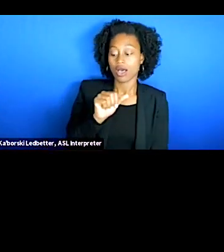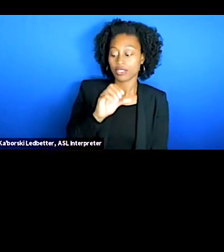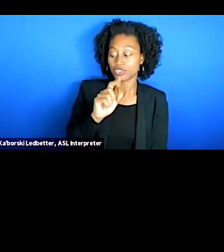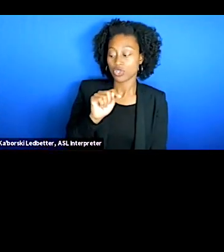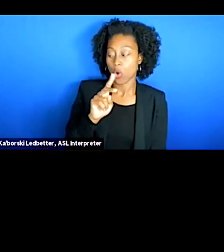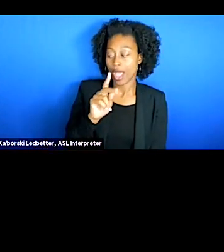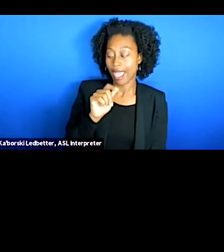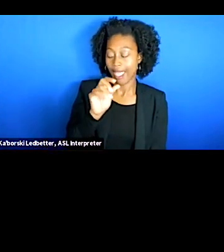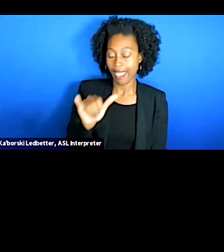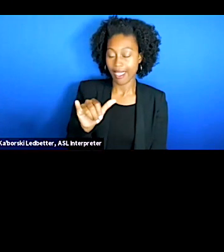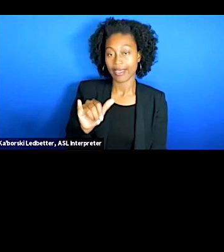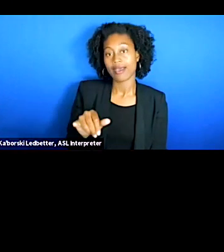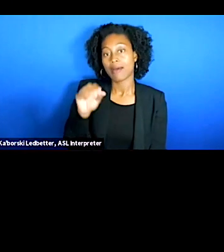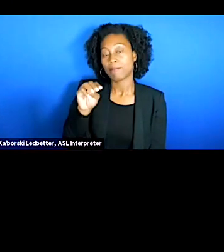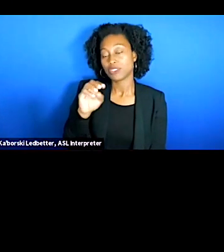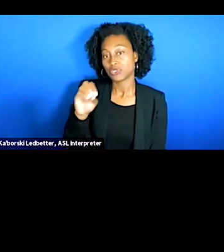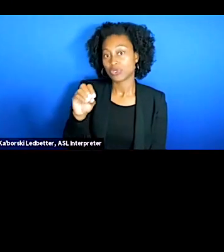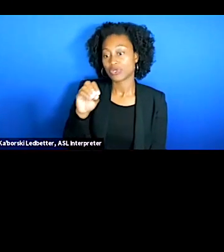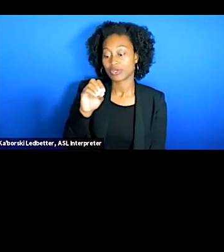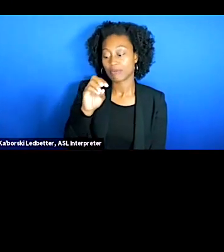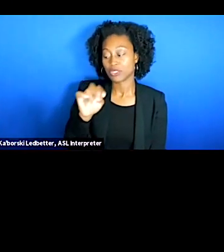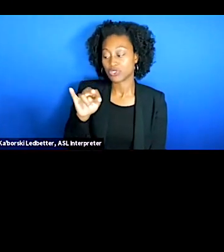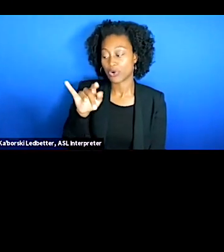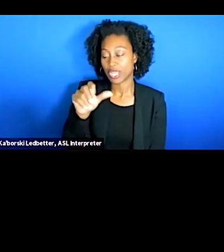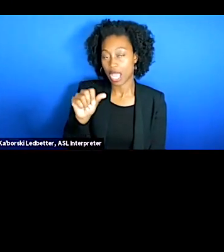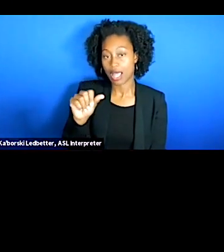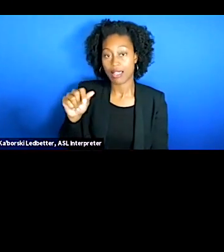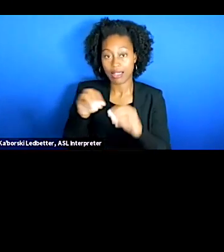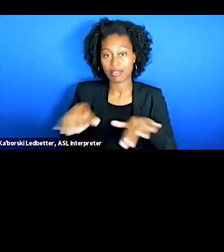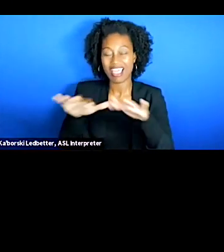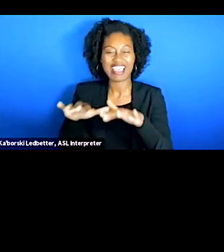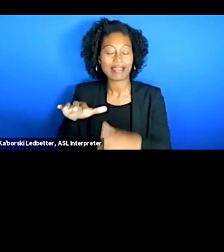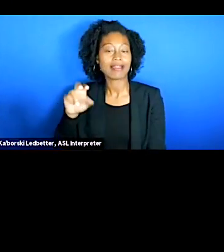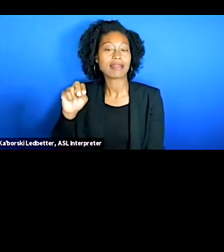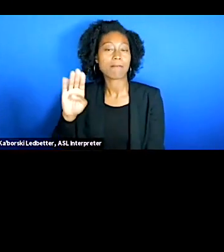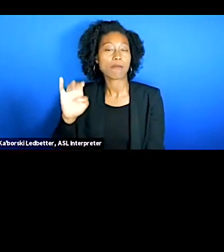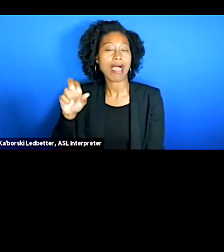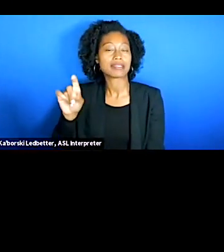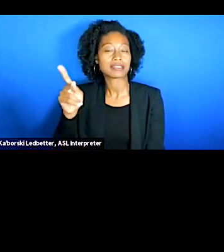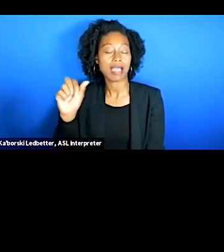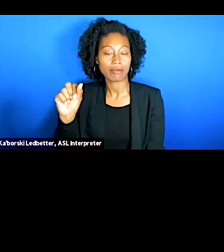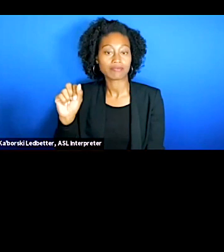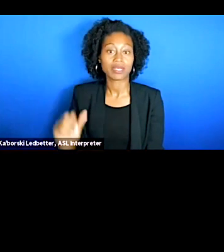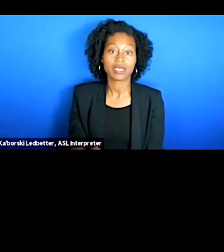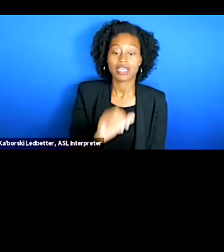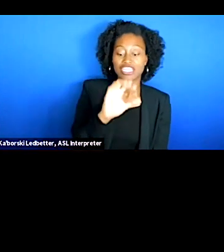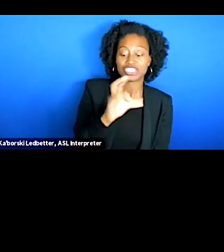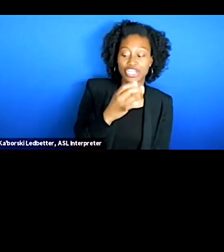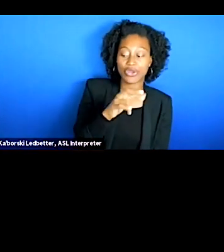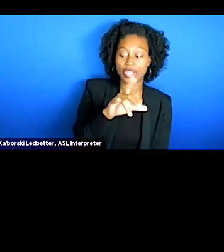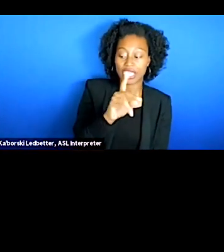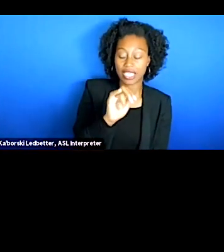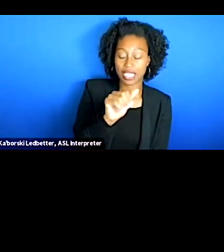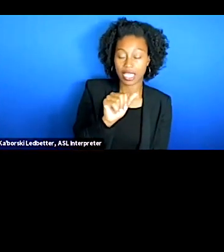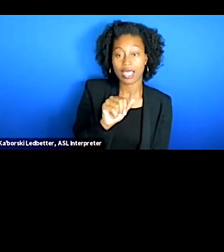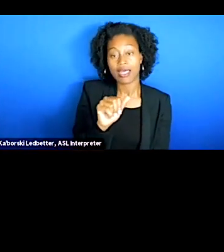land of the state of Nebraska, the Cherokee and Muskogee land of the state of Georgia, and